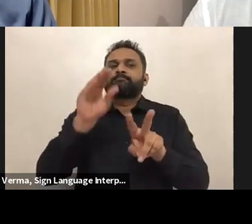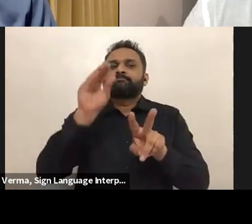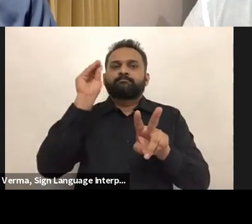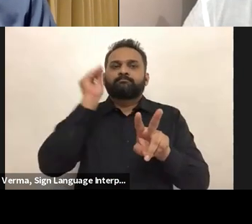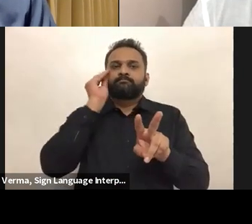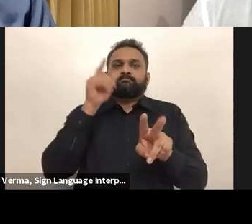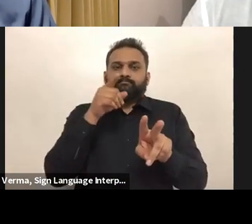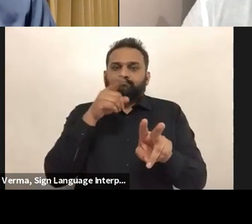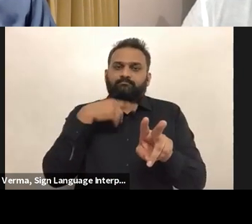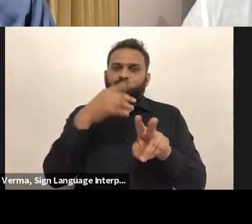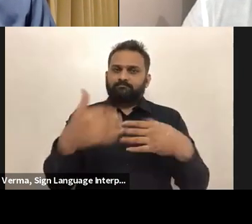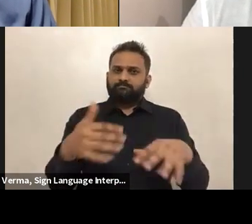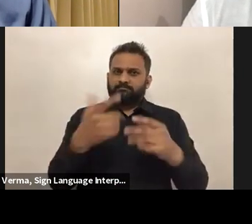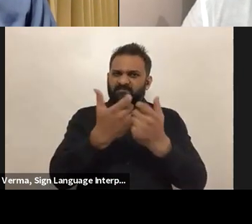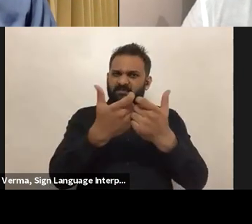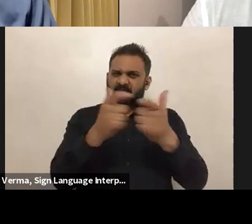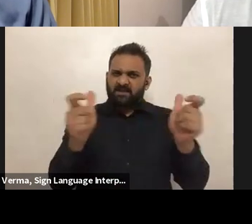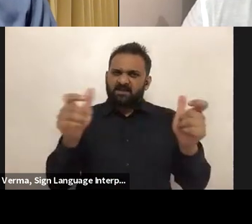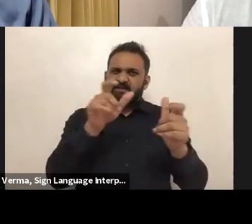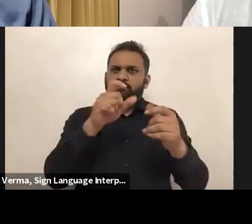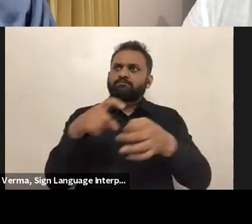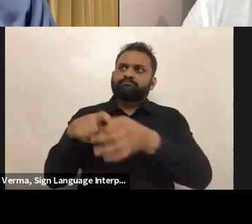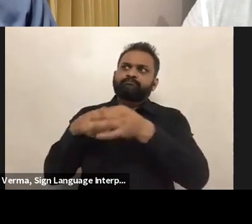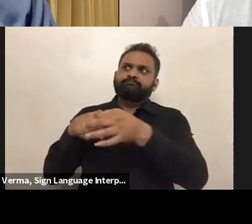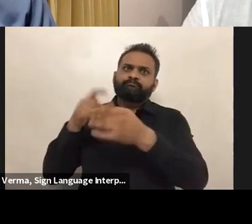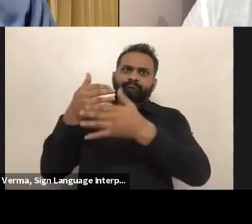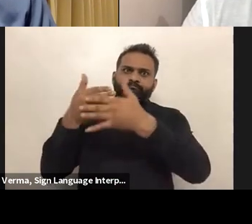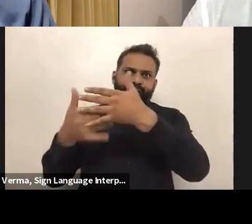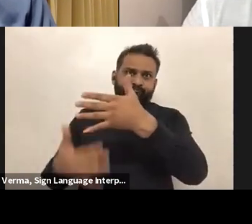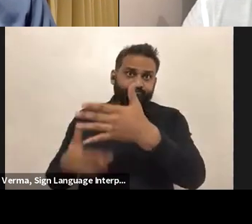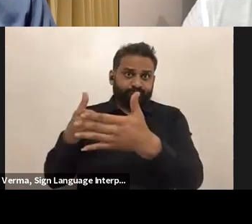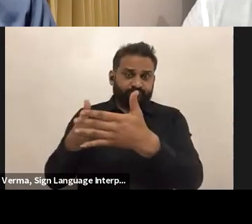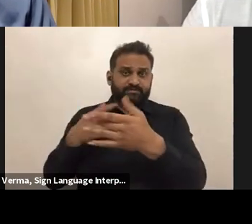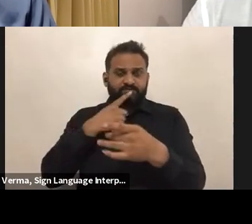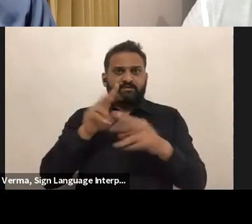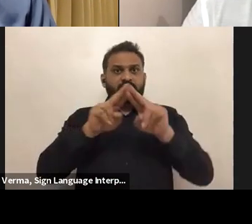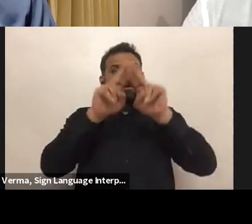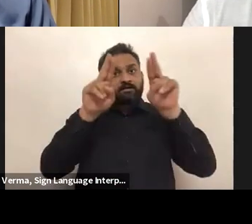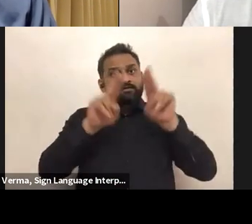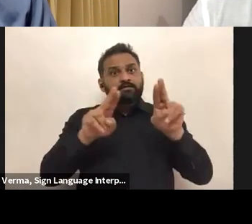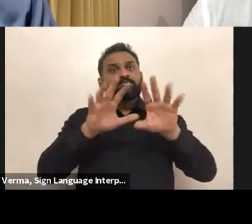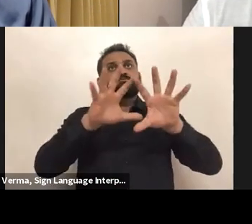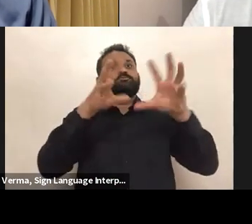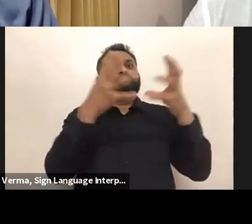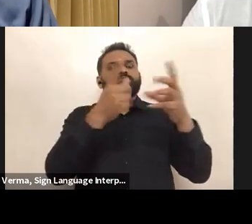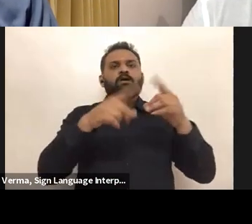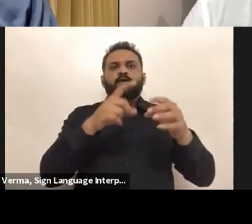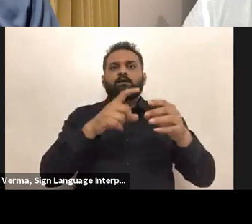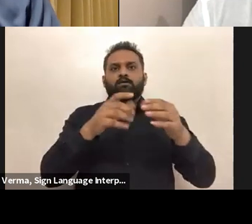large scope of this question, looking to the international community is important.